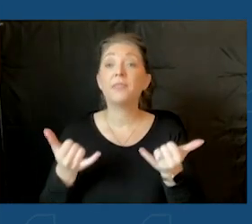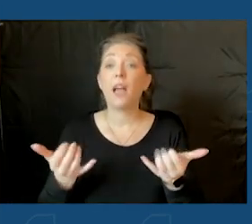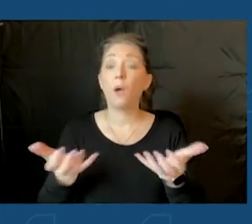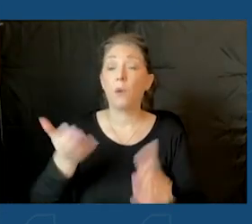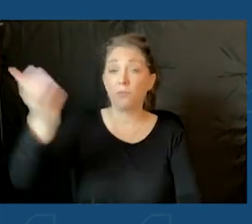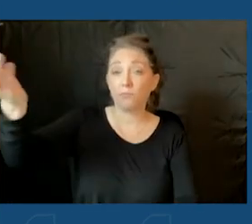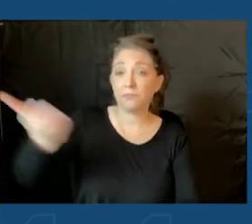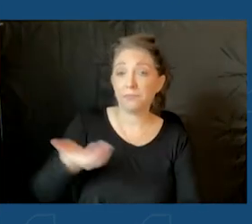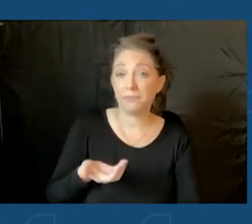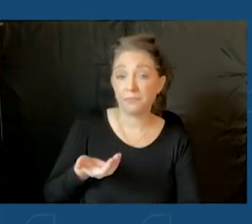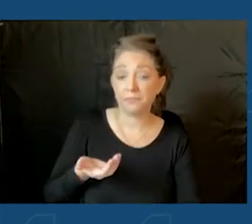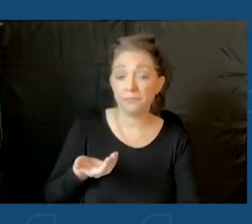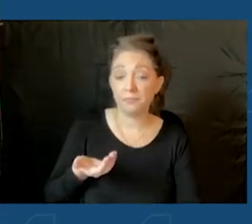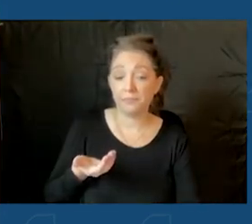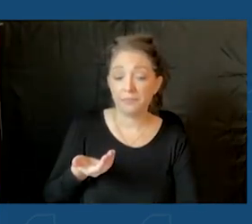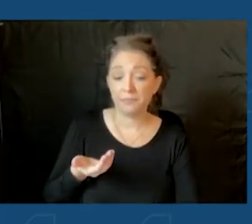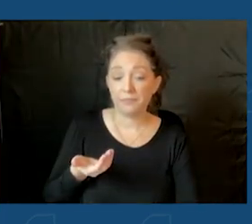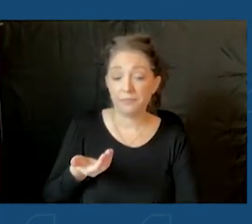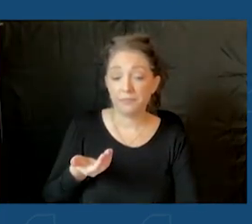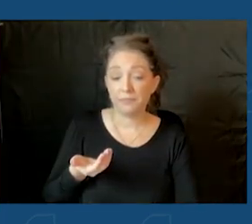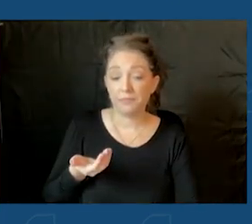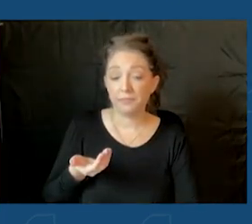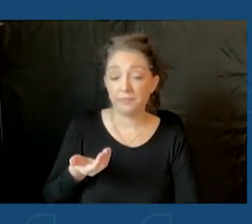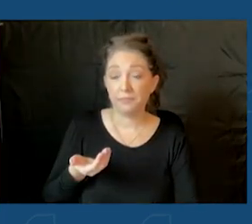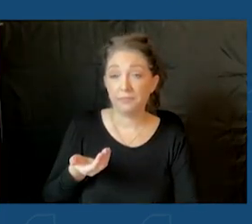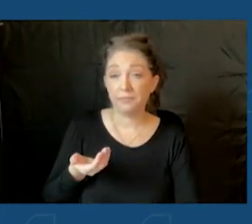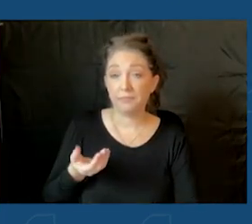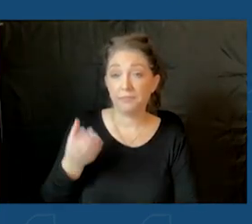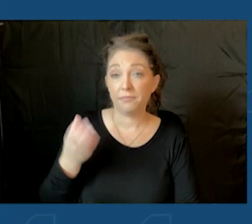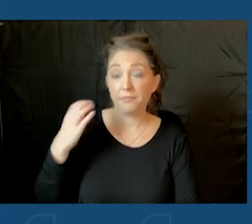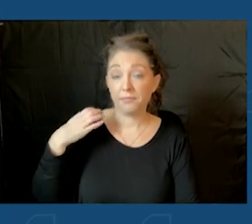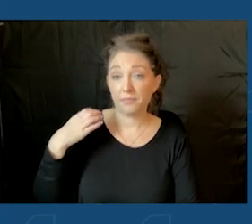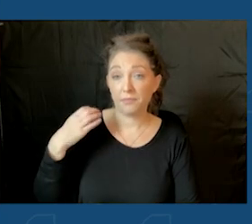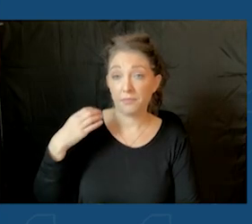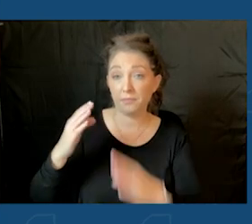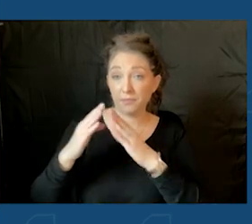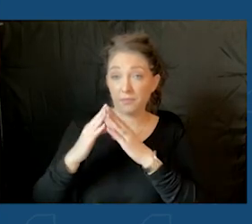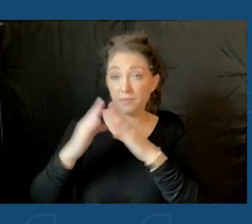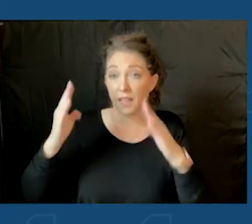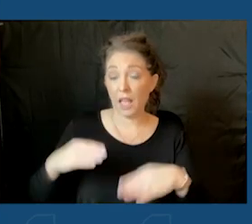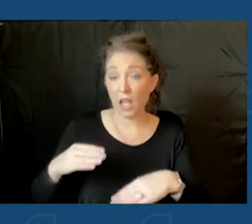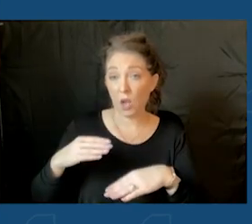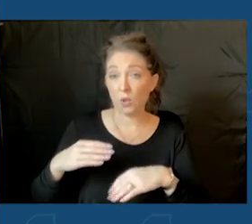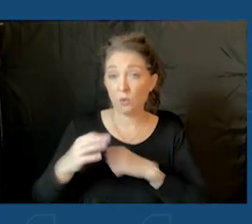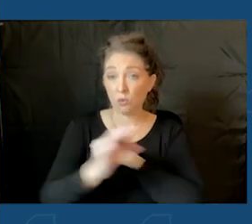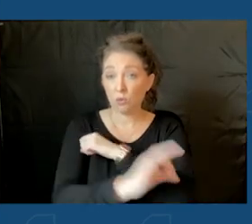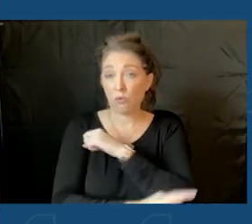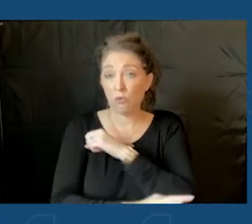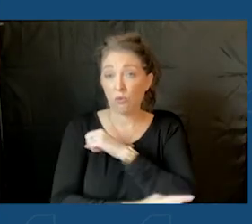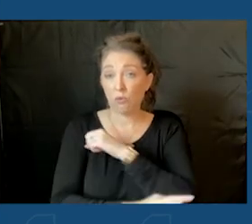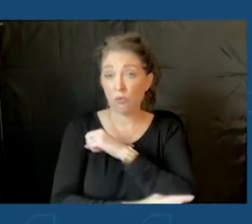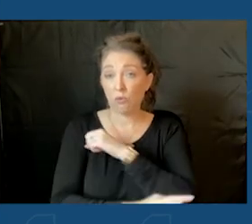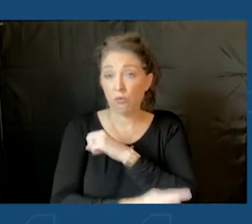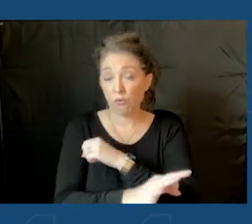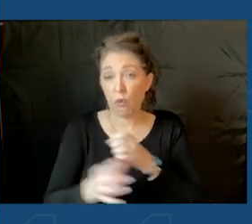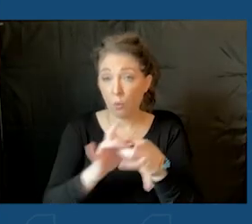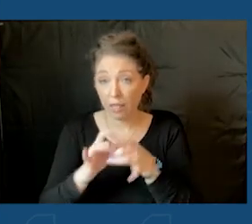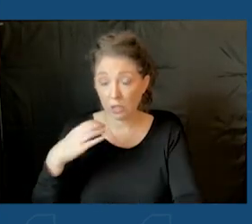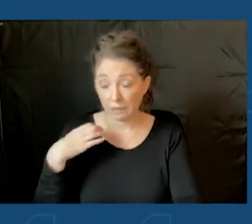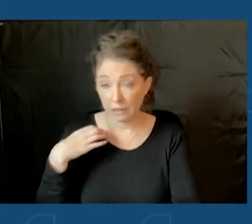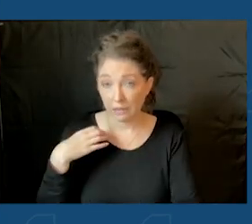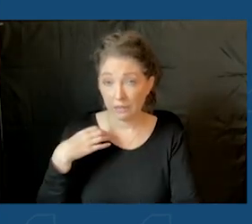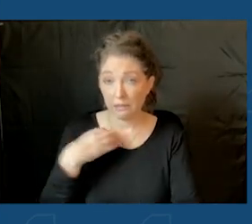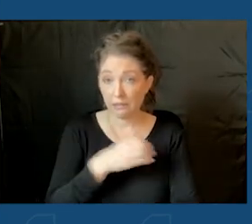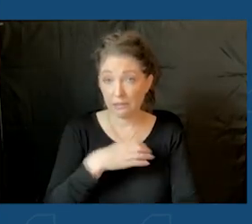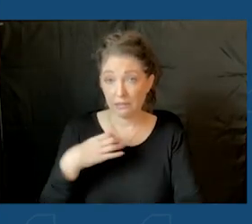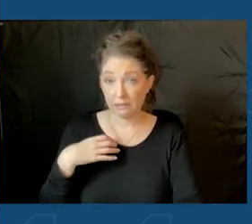the podium the chairman of the House Foreign Relations Committee, the congressman for